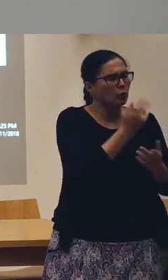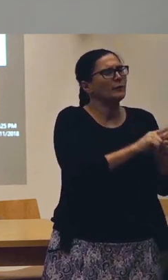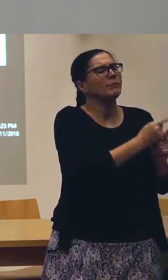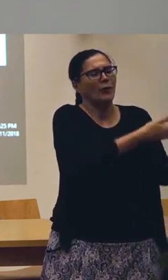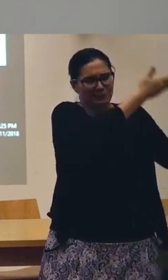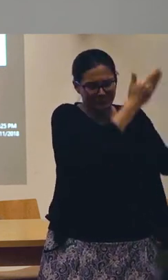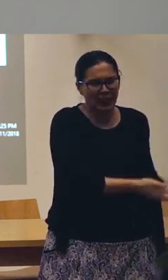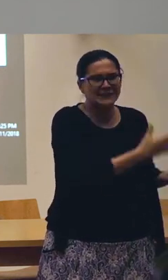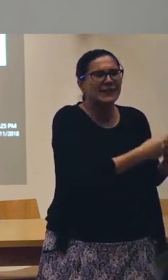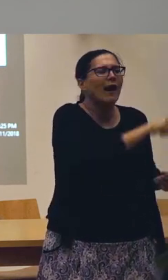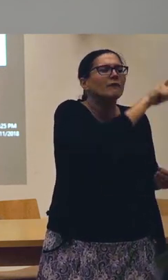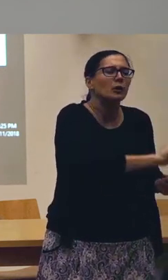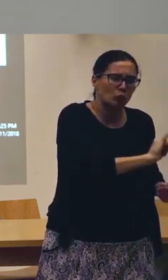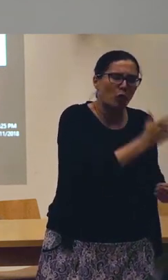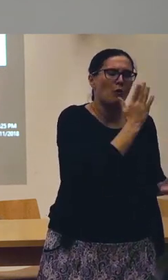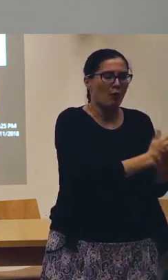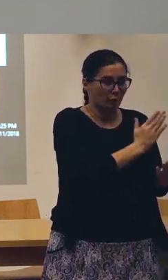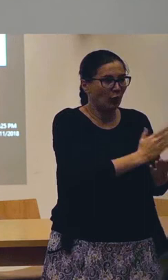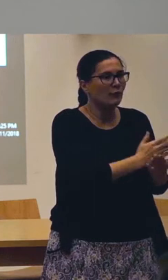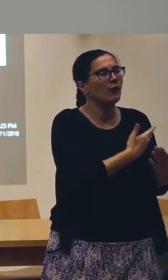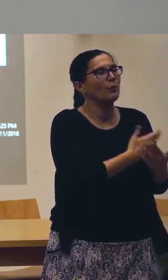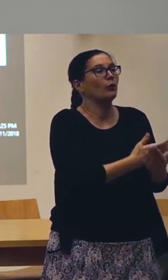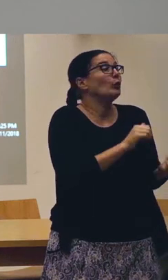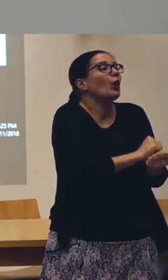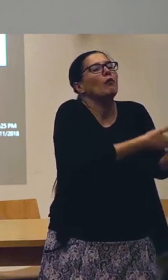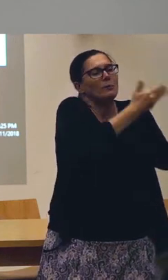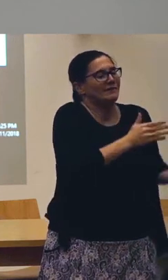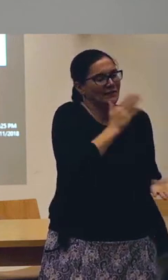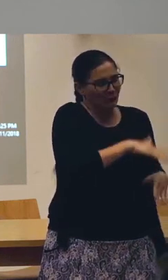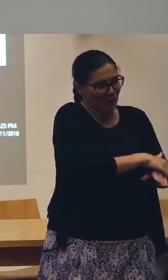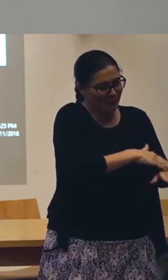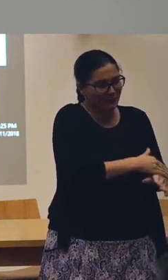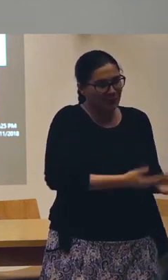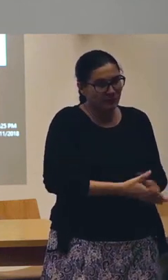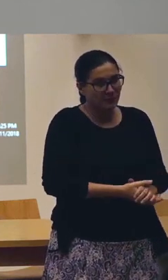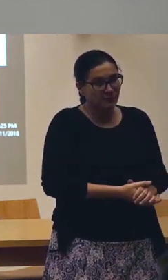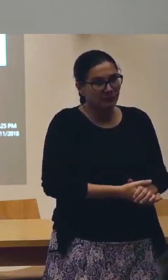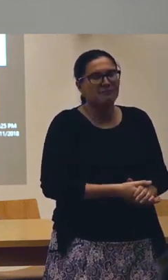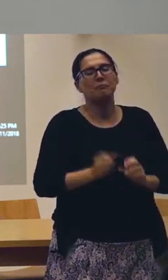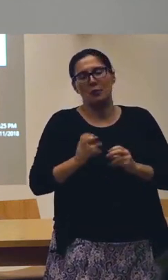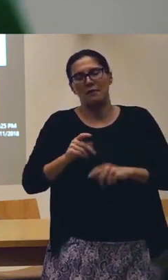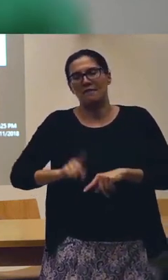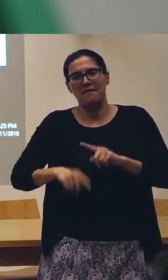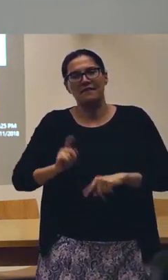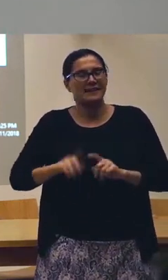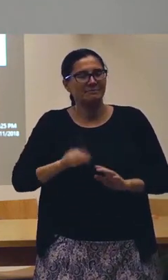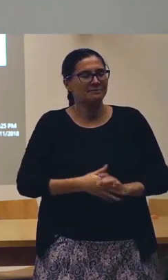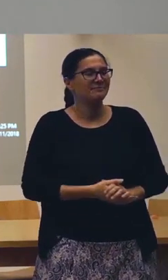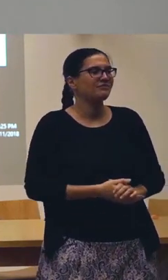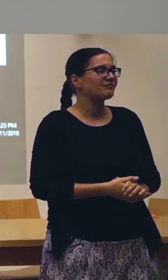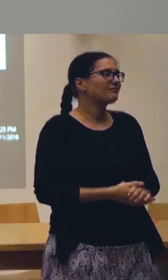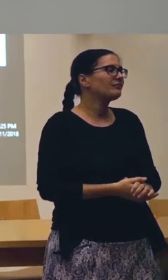you, so sorry that I'm not introducing you again. And okay, I know myself.